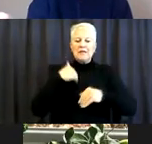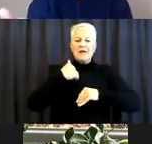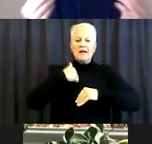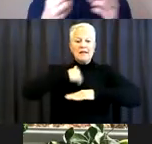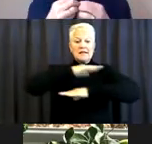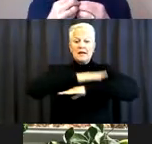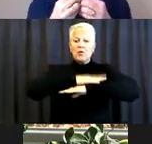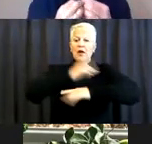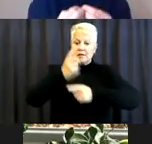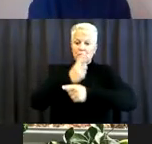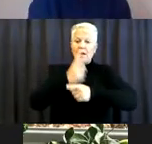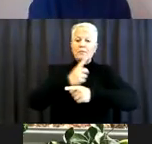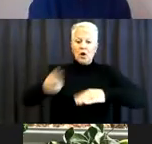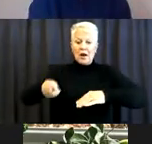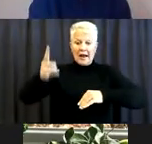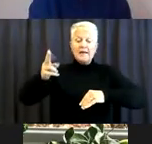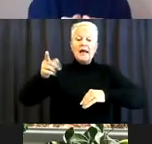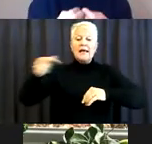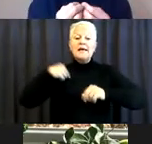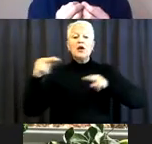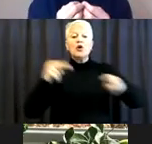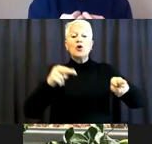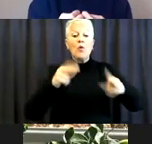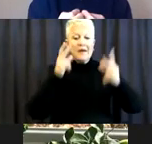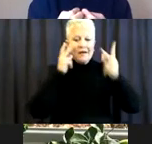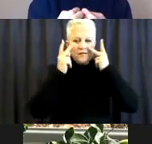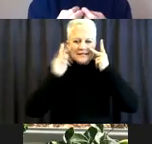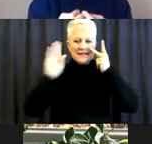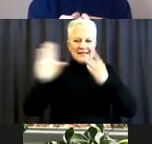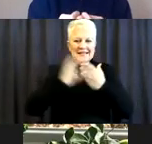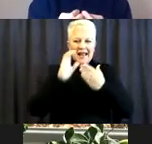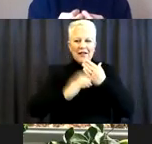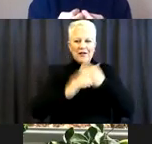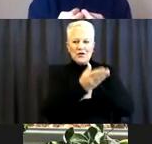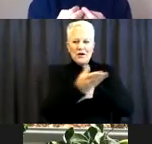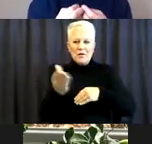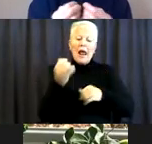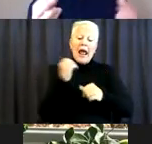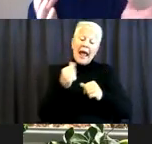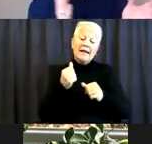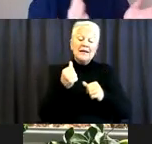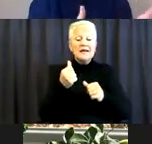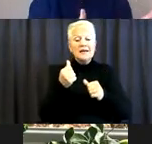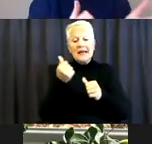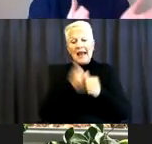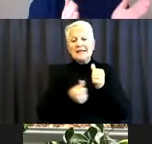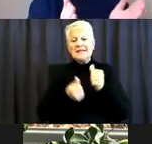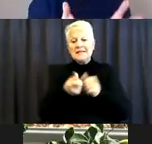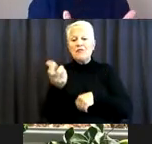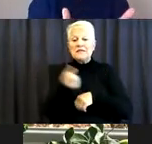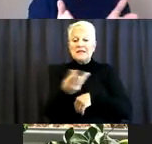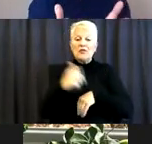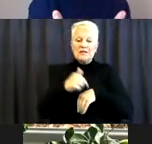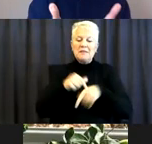He's able to visit his calendar in the morning and several times throughout the day, actually, and go through